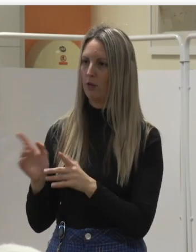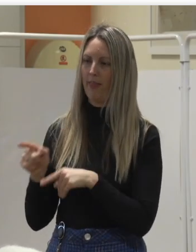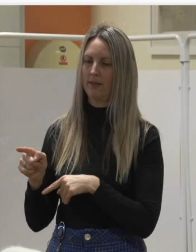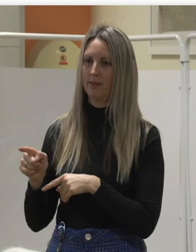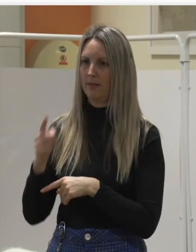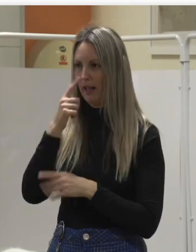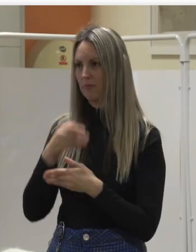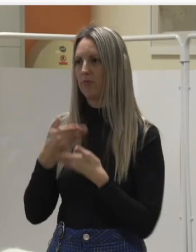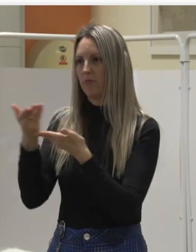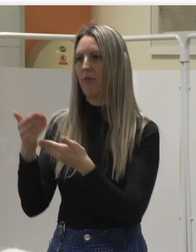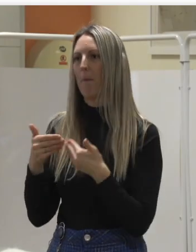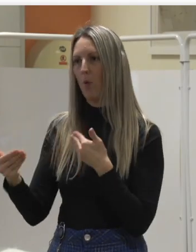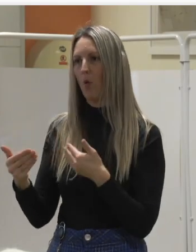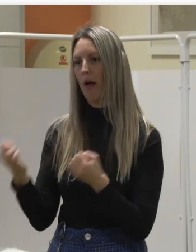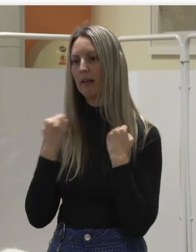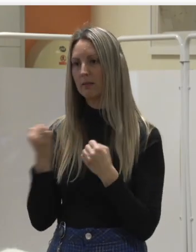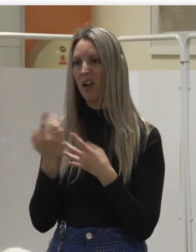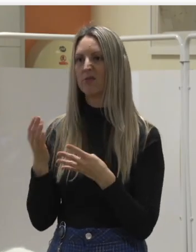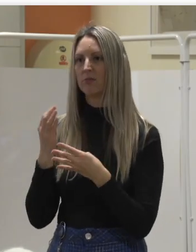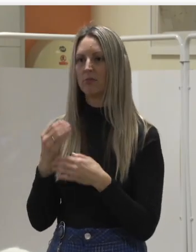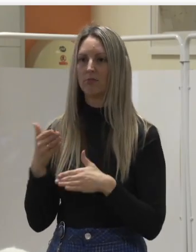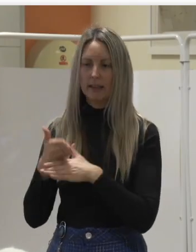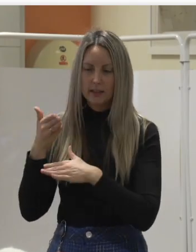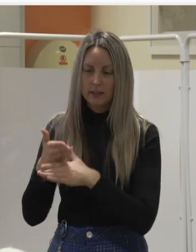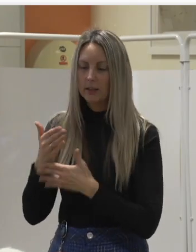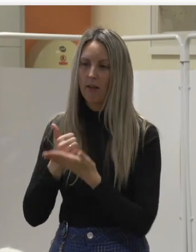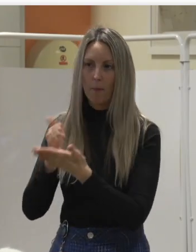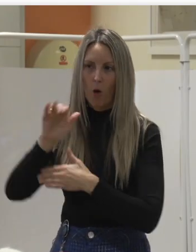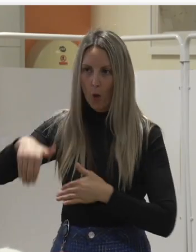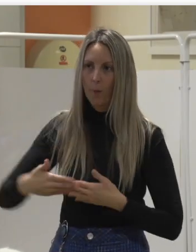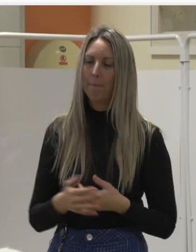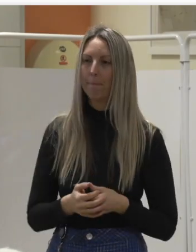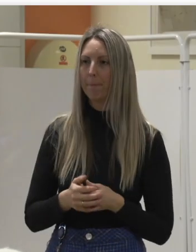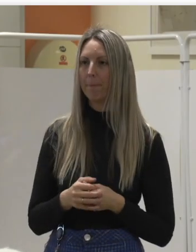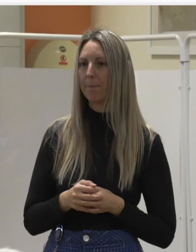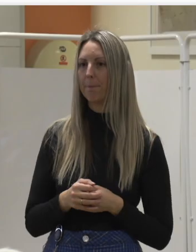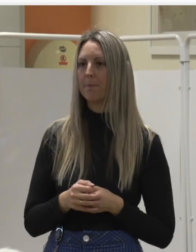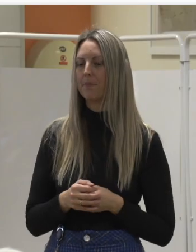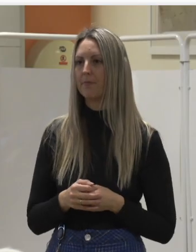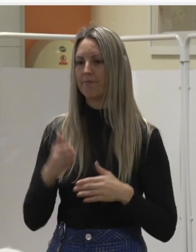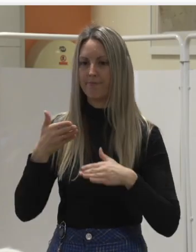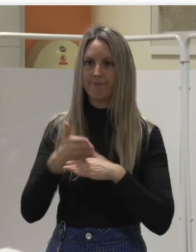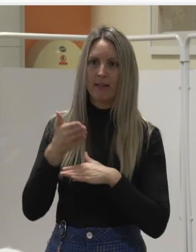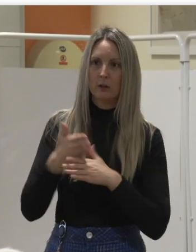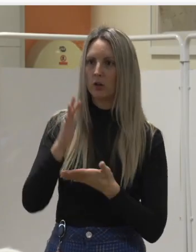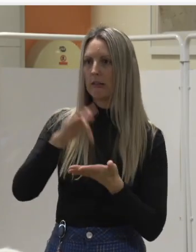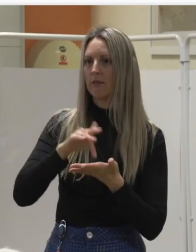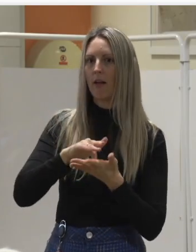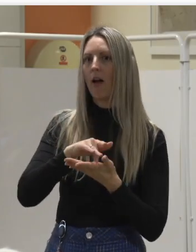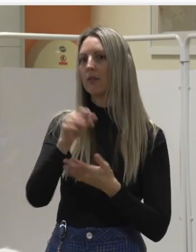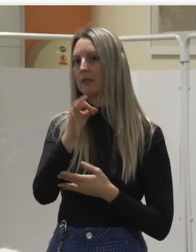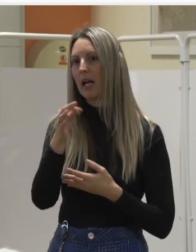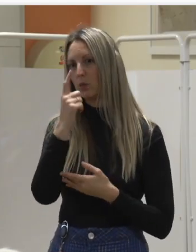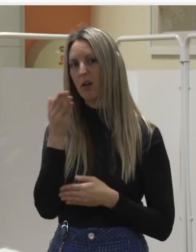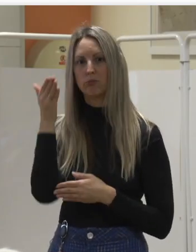leisure centers. A lot of the leisure centers now run Pilates classes. They also have yoga classes, so that might be helpful if you start